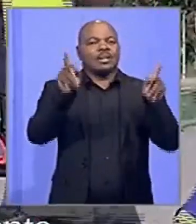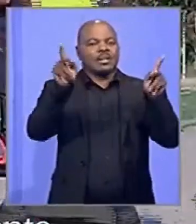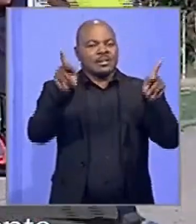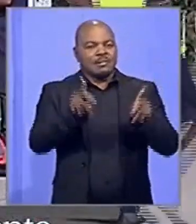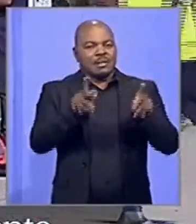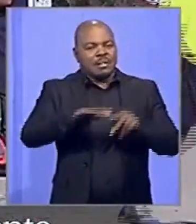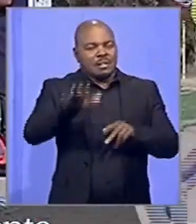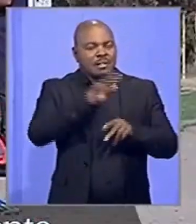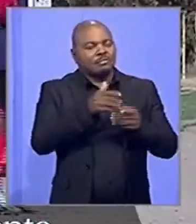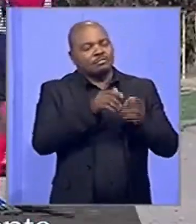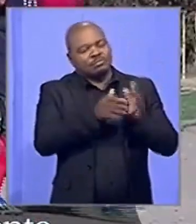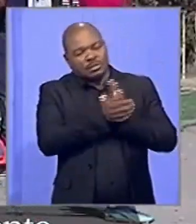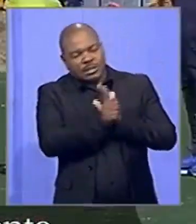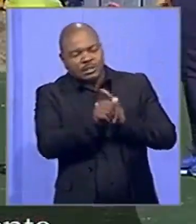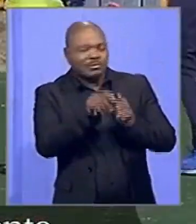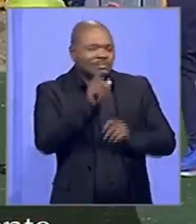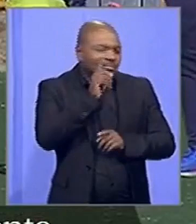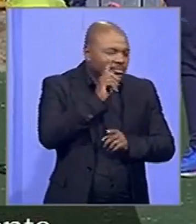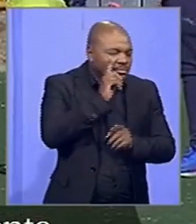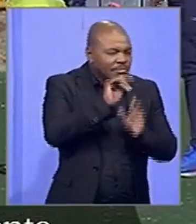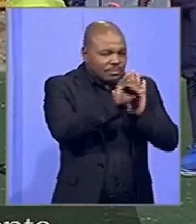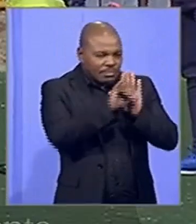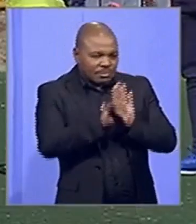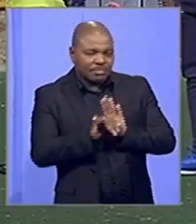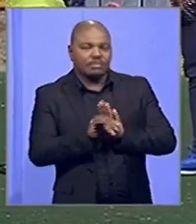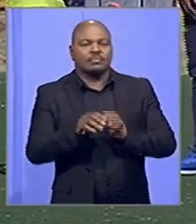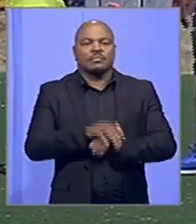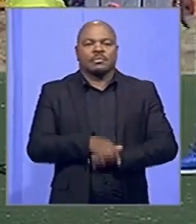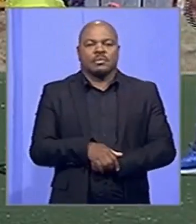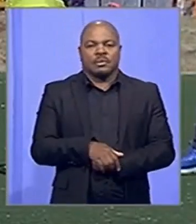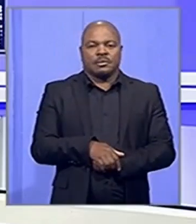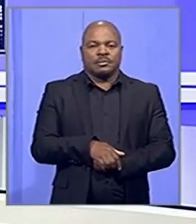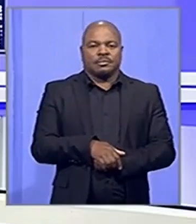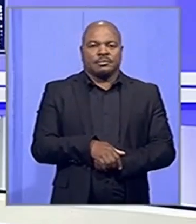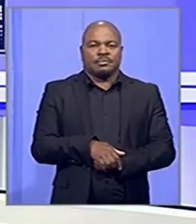tsa diteko ho sibula talente Galeshiwe Kimberley.